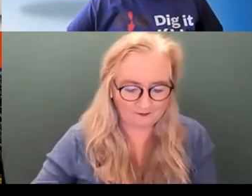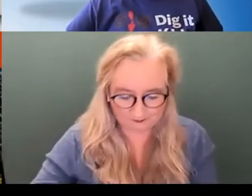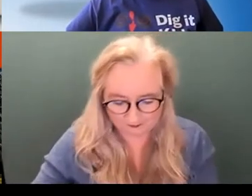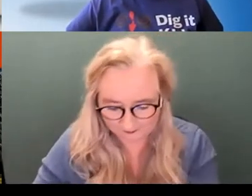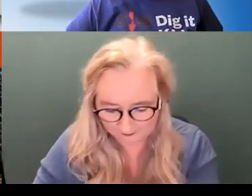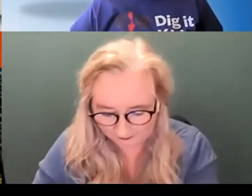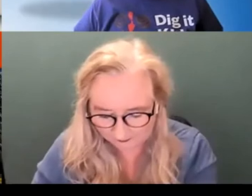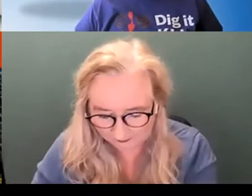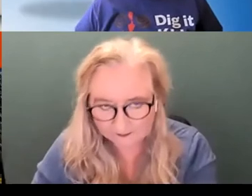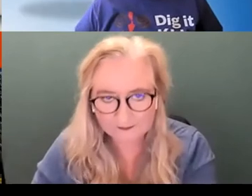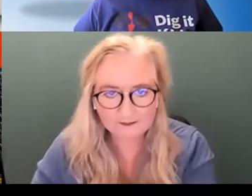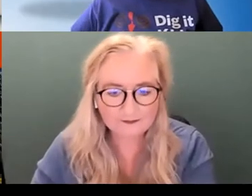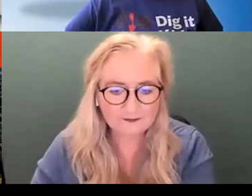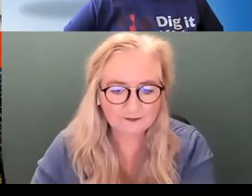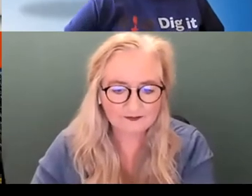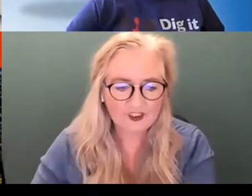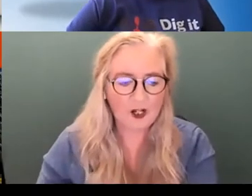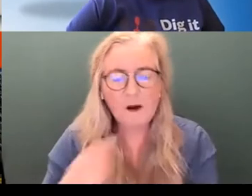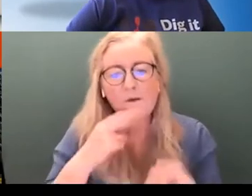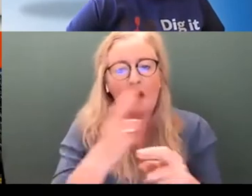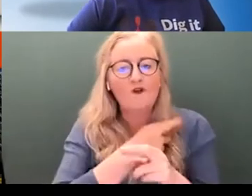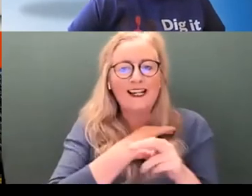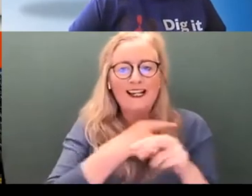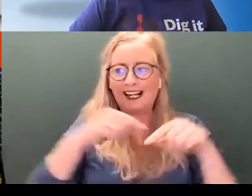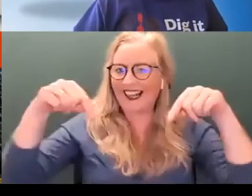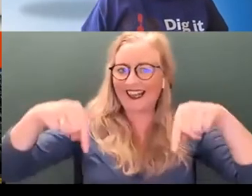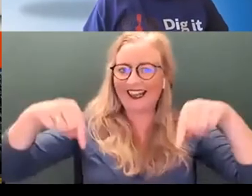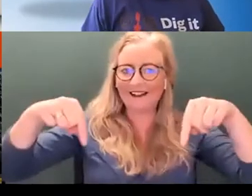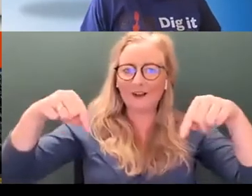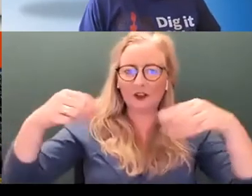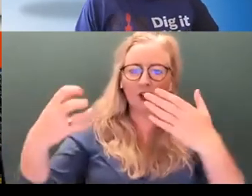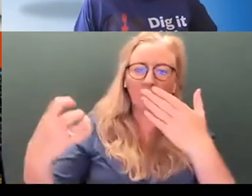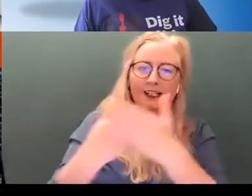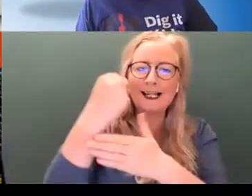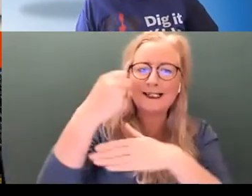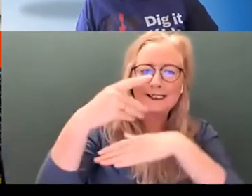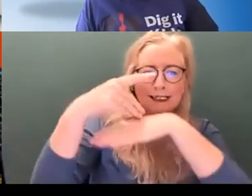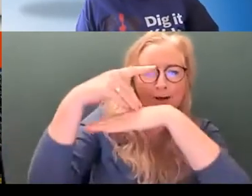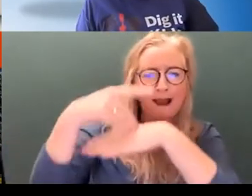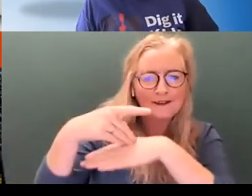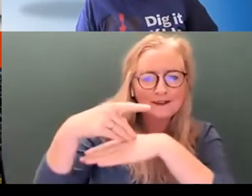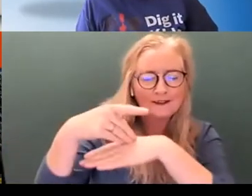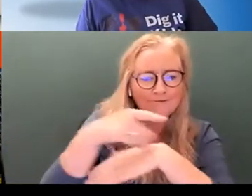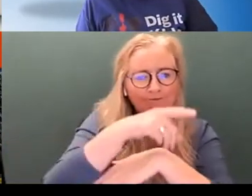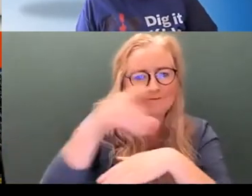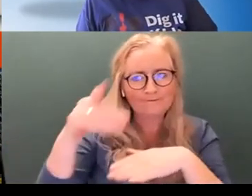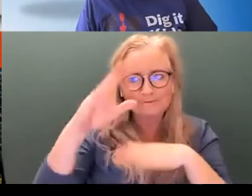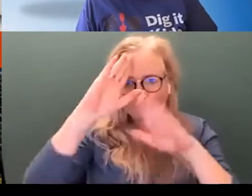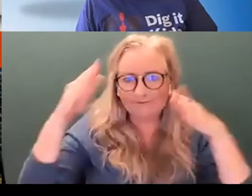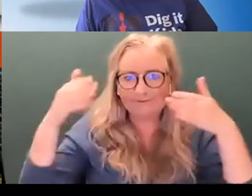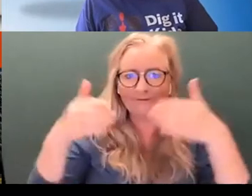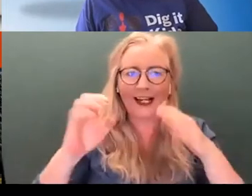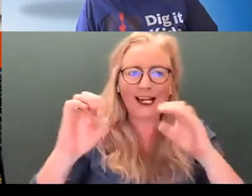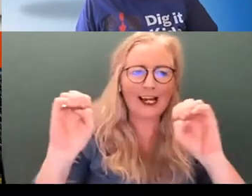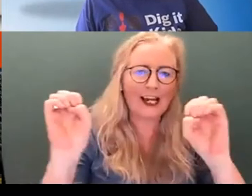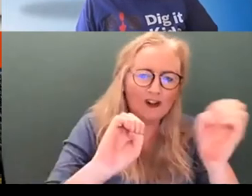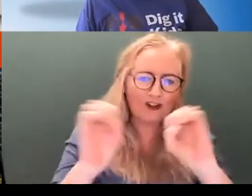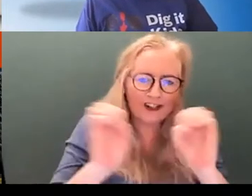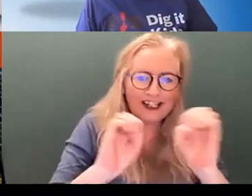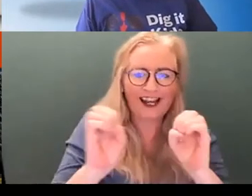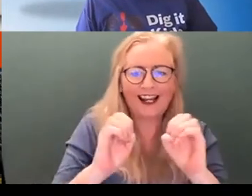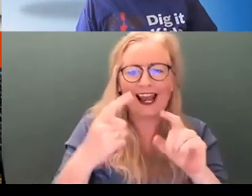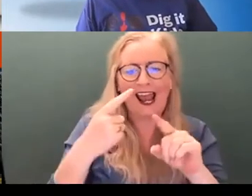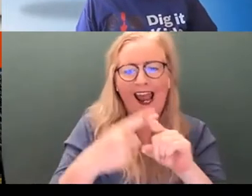really its success is dependent upon the dedication, energy and ingenuity of